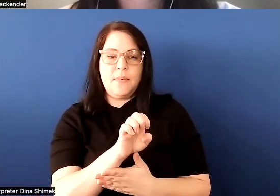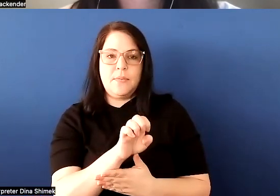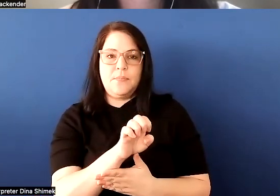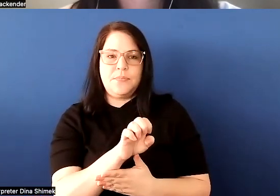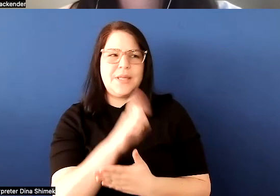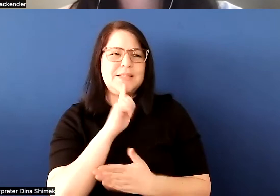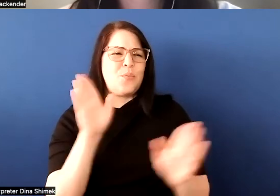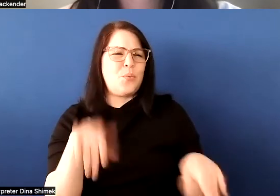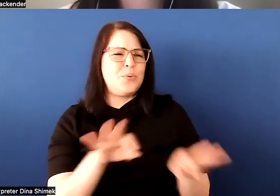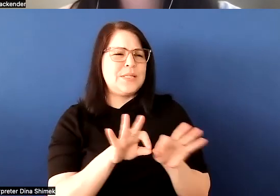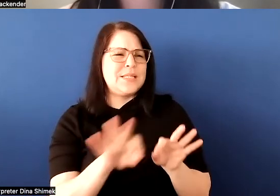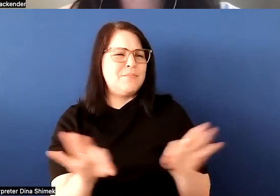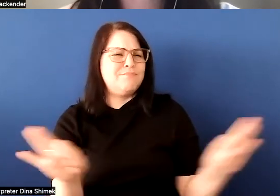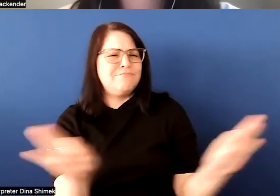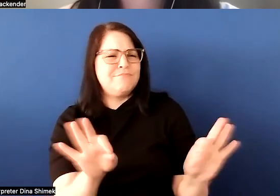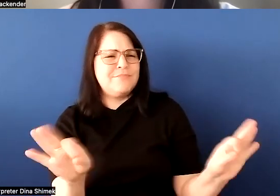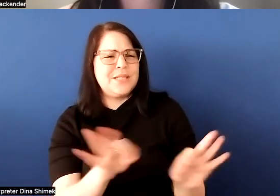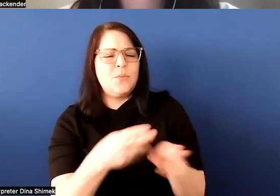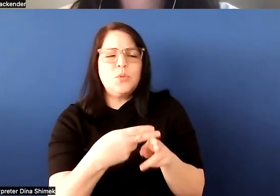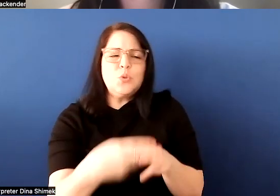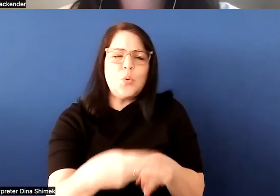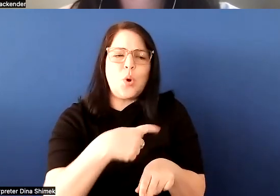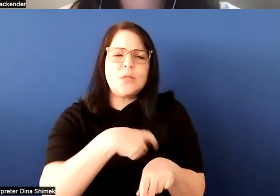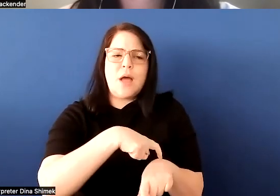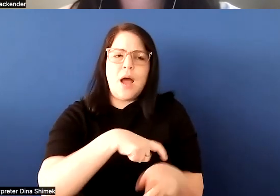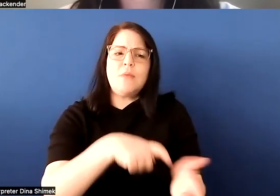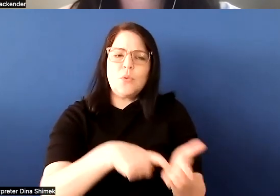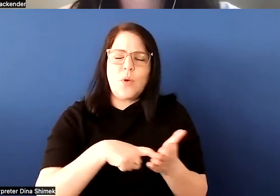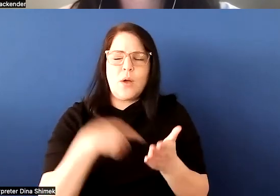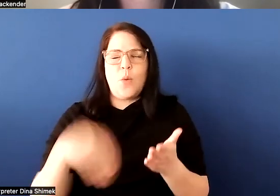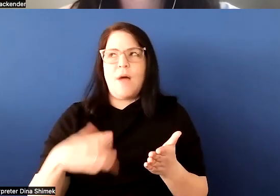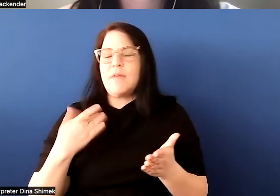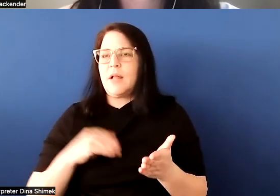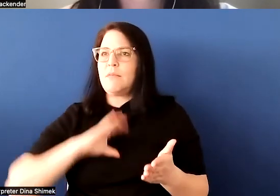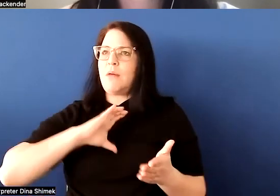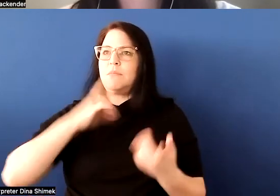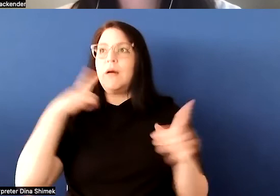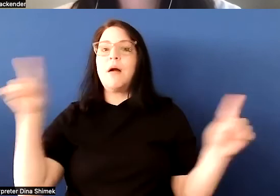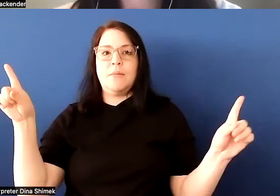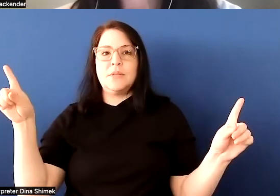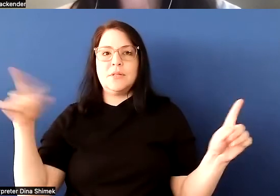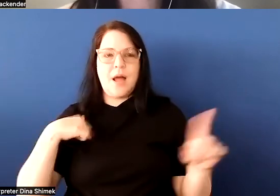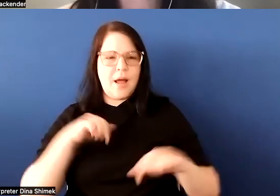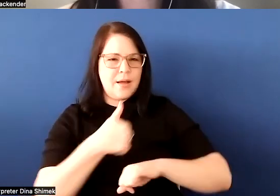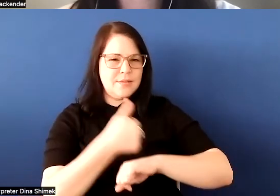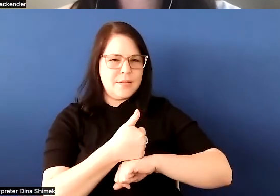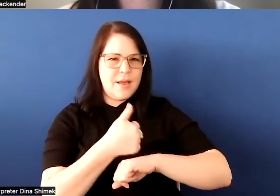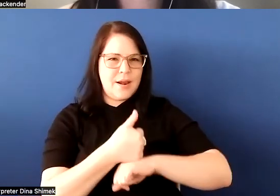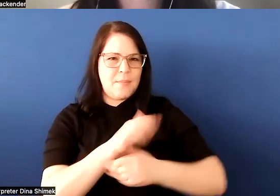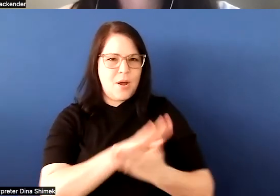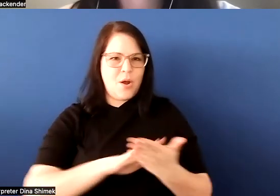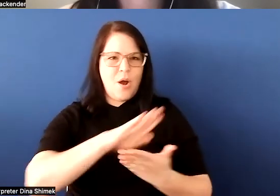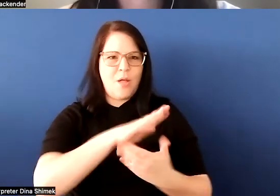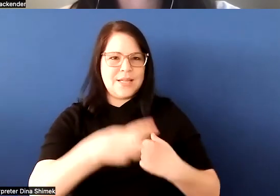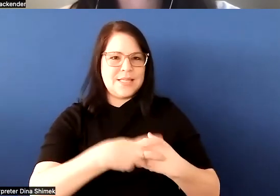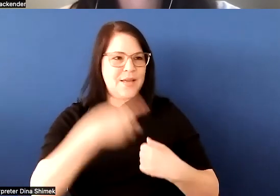simple. It doesn't take a lot of time, and it's such a great accomplishment. I know when I've set up college savings accounts